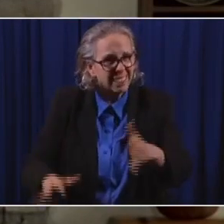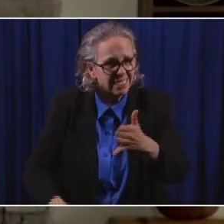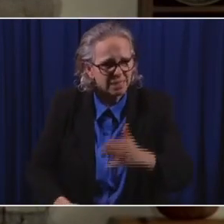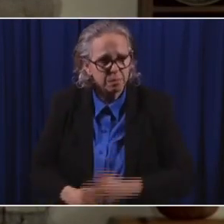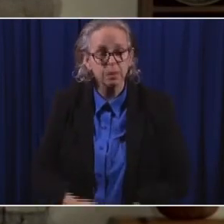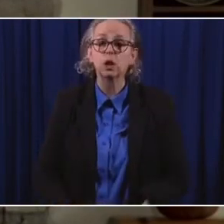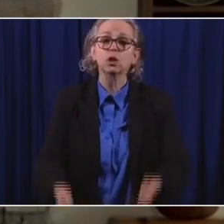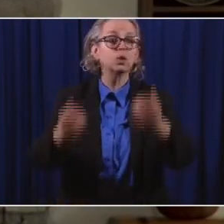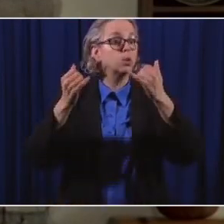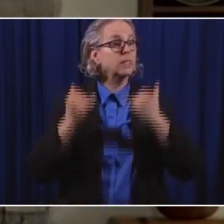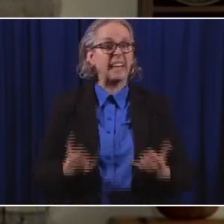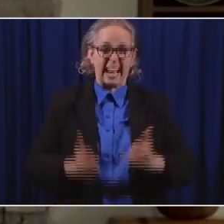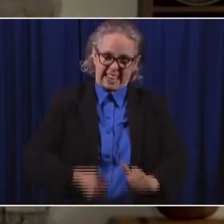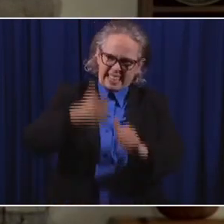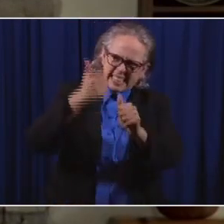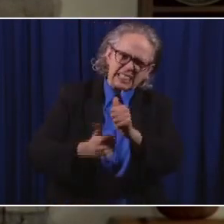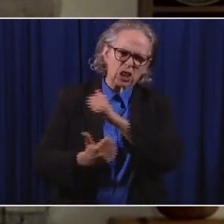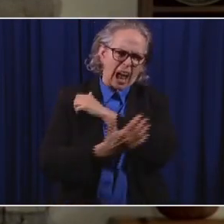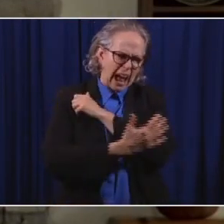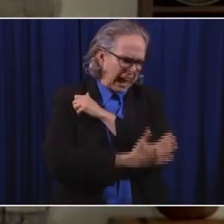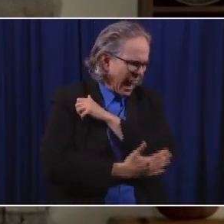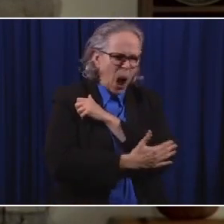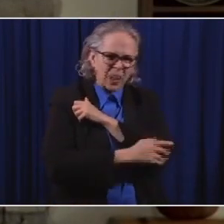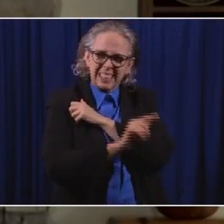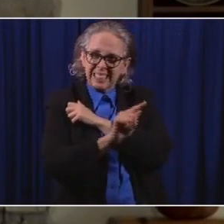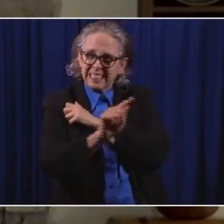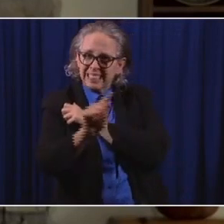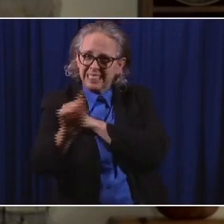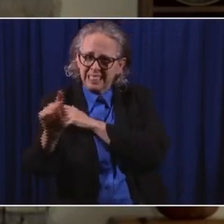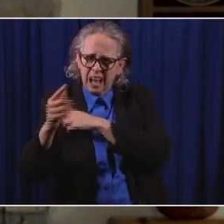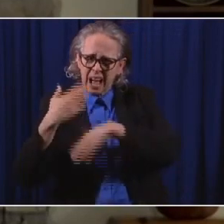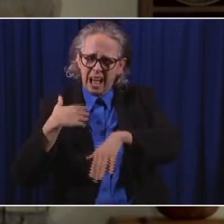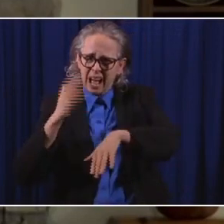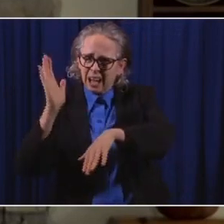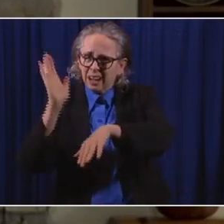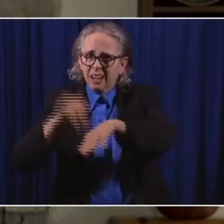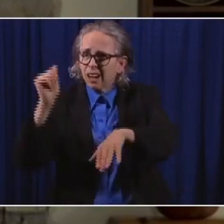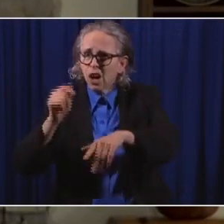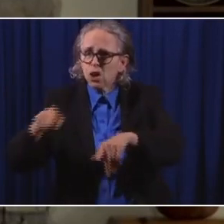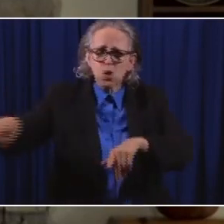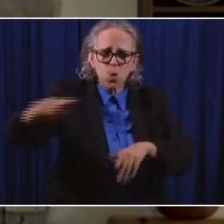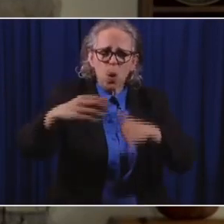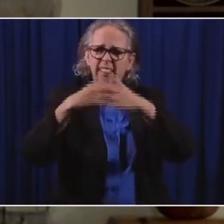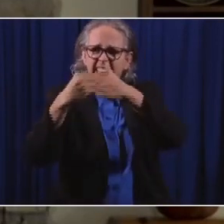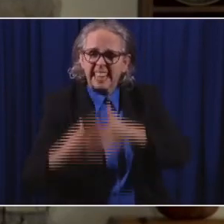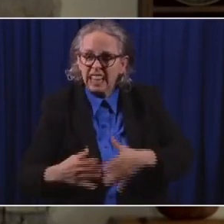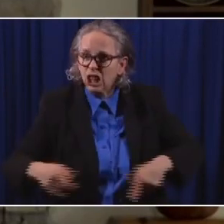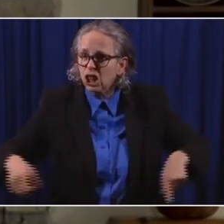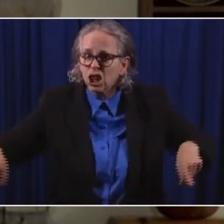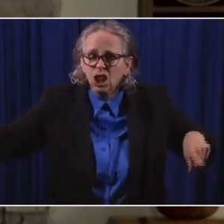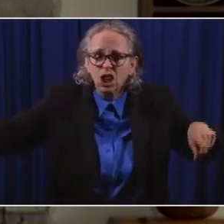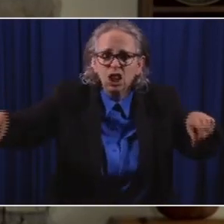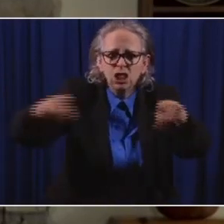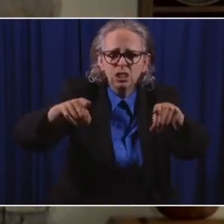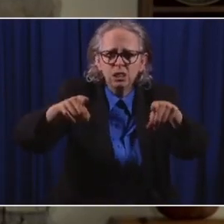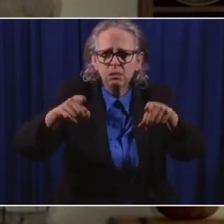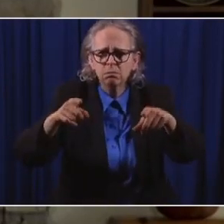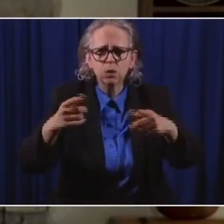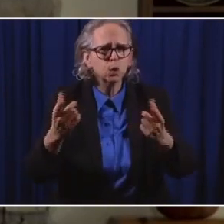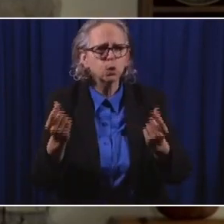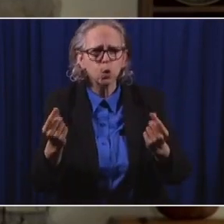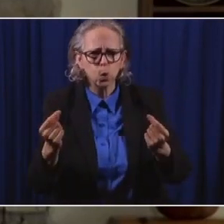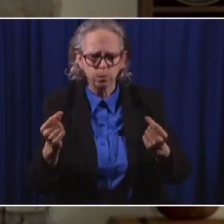each community throughout the state of Ohio to come together to create a